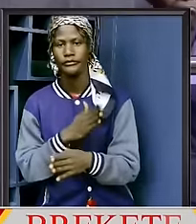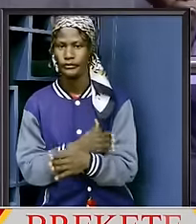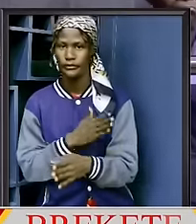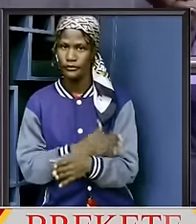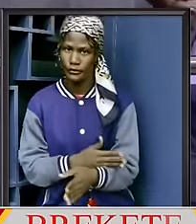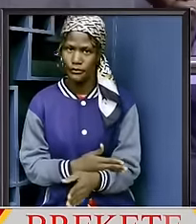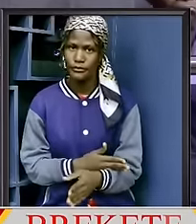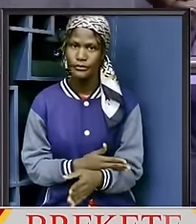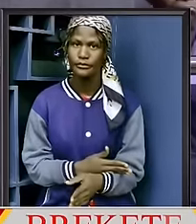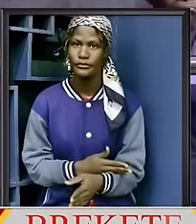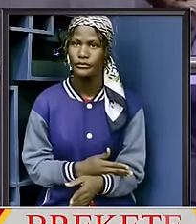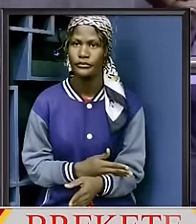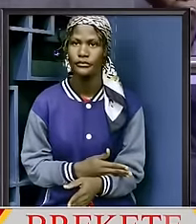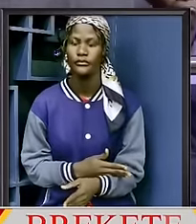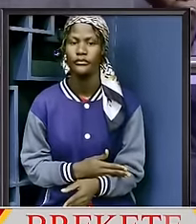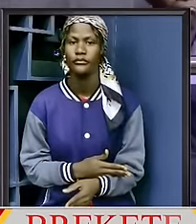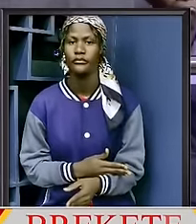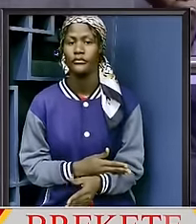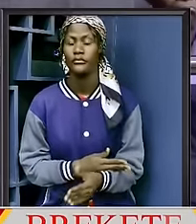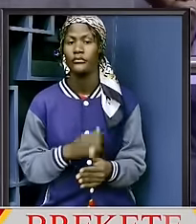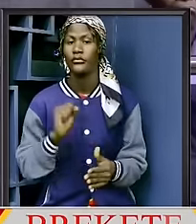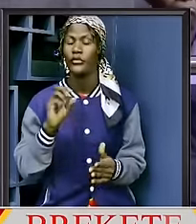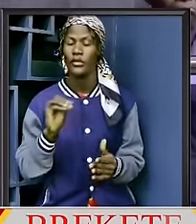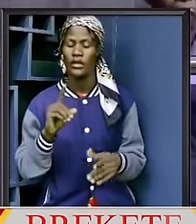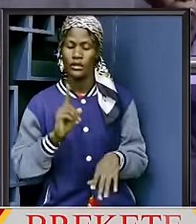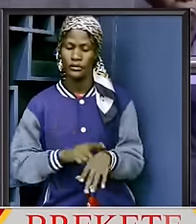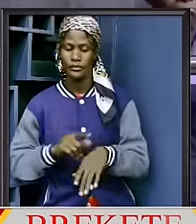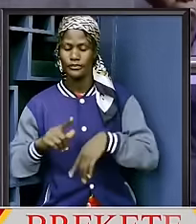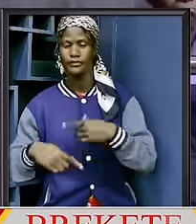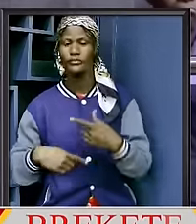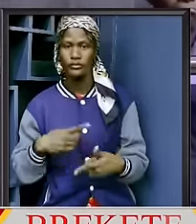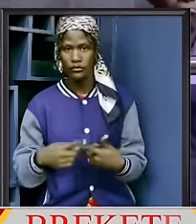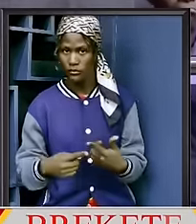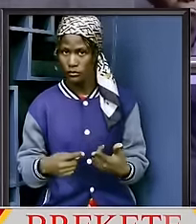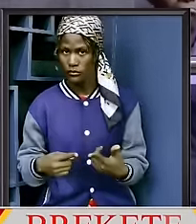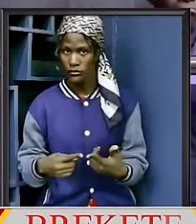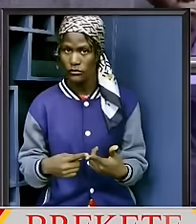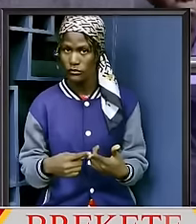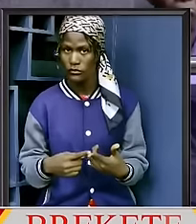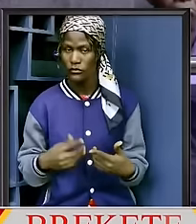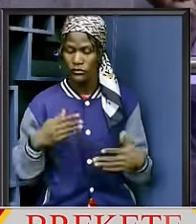as they are paying their money. So as time goes on, we enter this